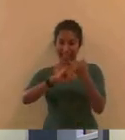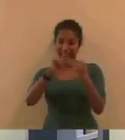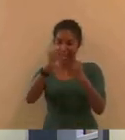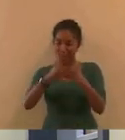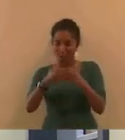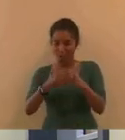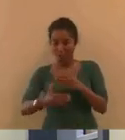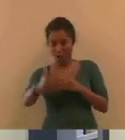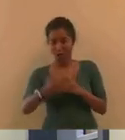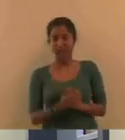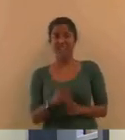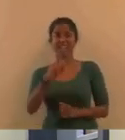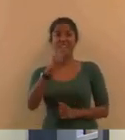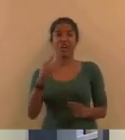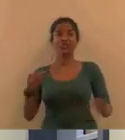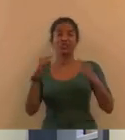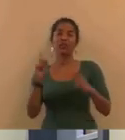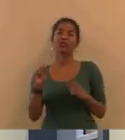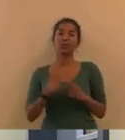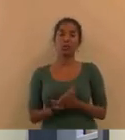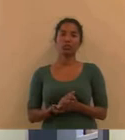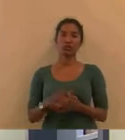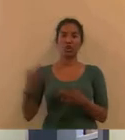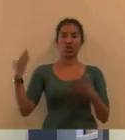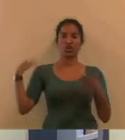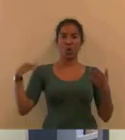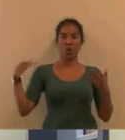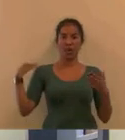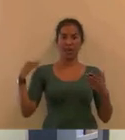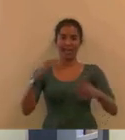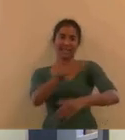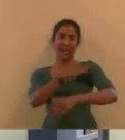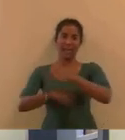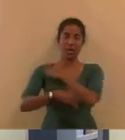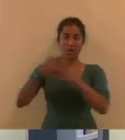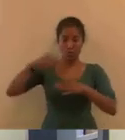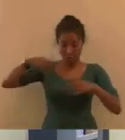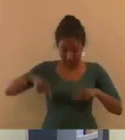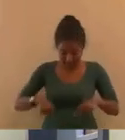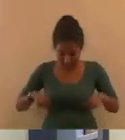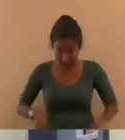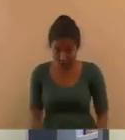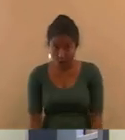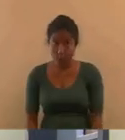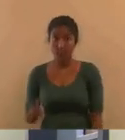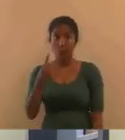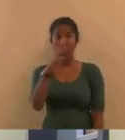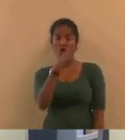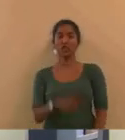first one we're going to do today is called shoulder taps. As you go down to the floor, you need to have your